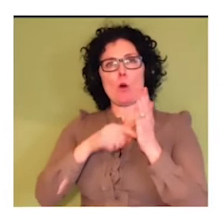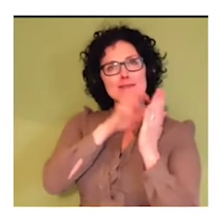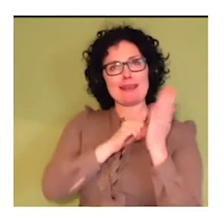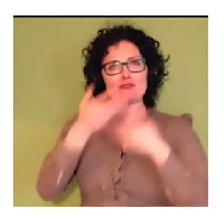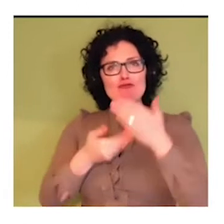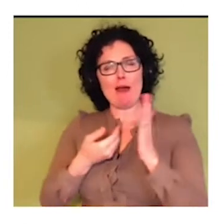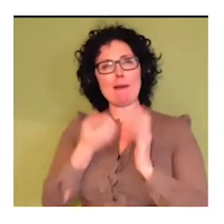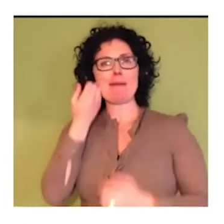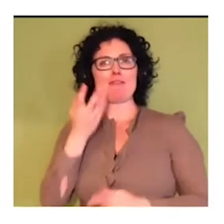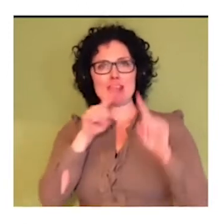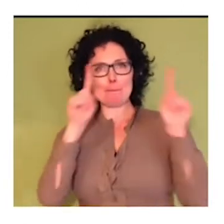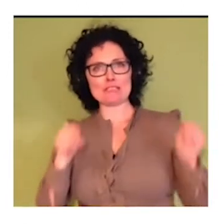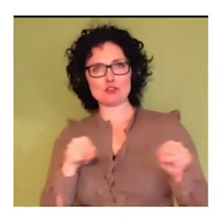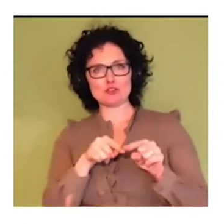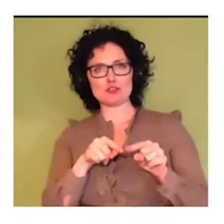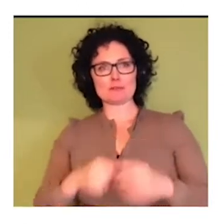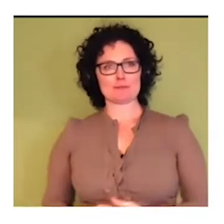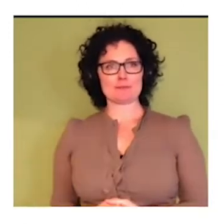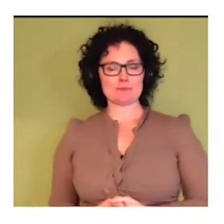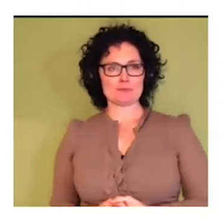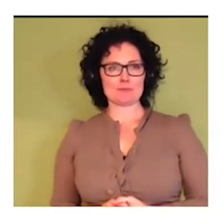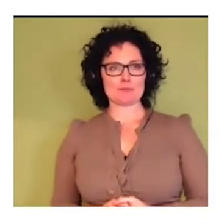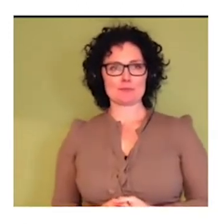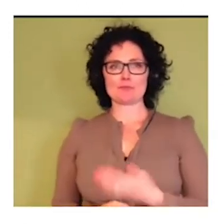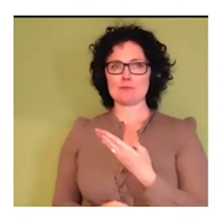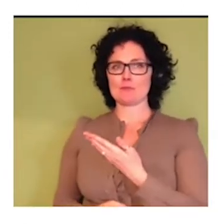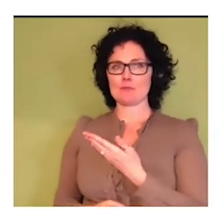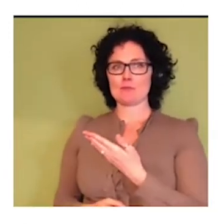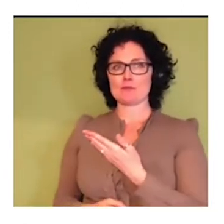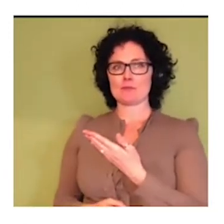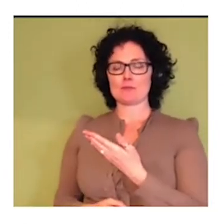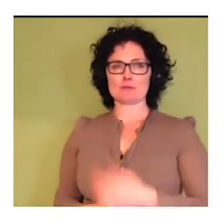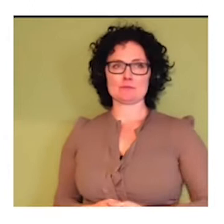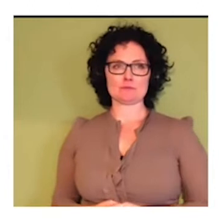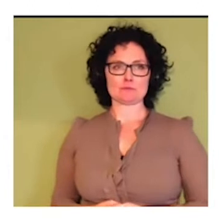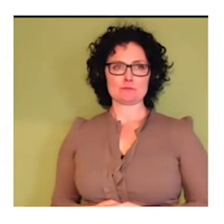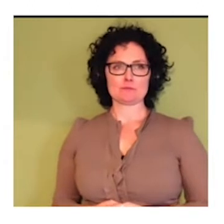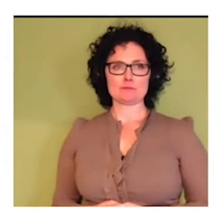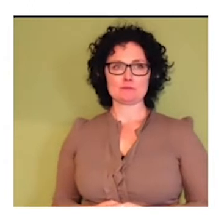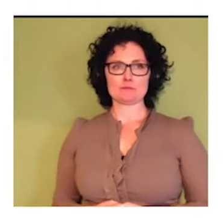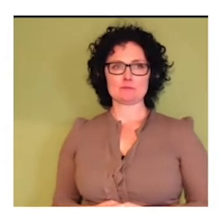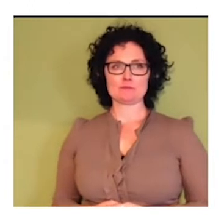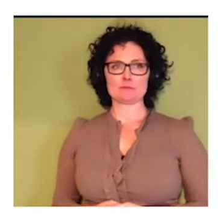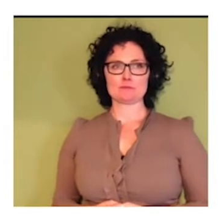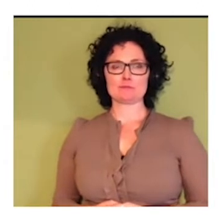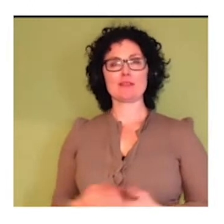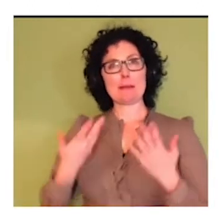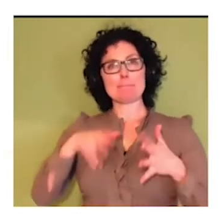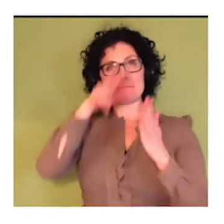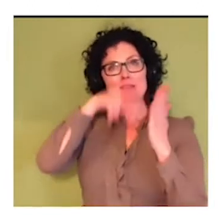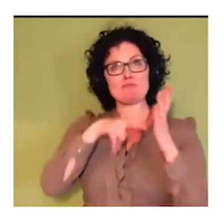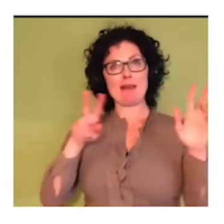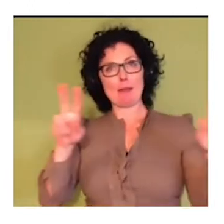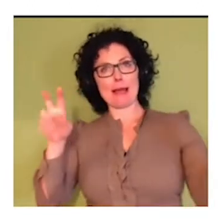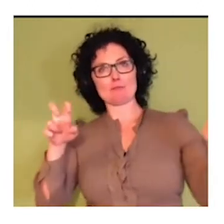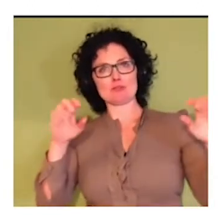reading. Down arrow. Untergang der Titanic. Sinking of the Titanic, by Willie Stower, 1912. It's read me the caption of this